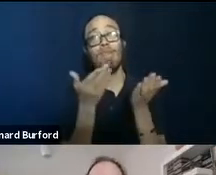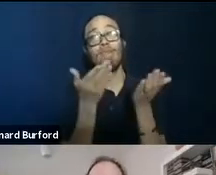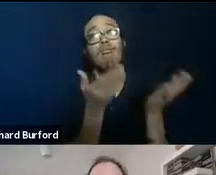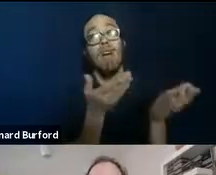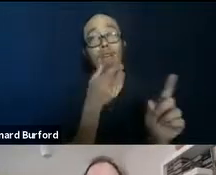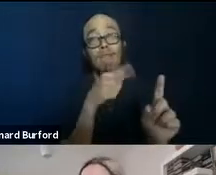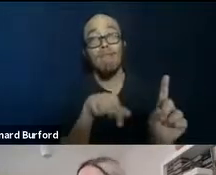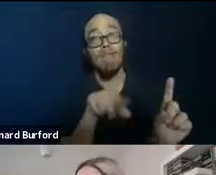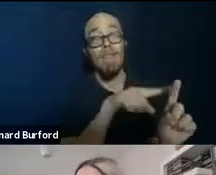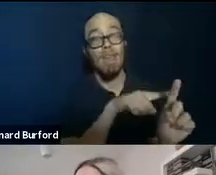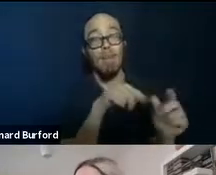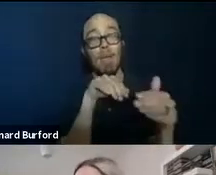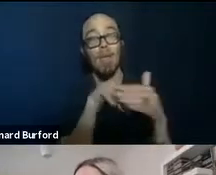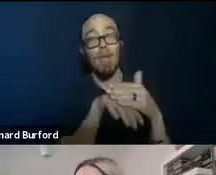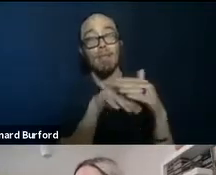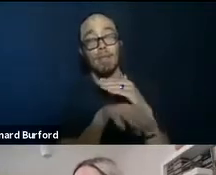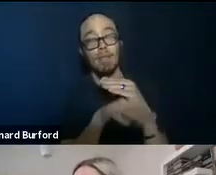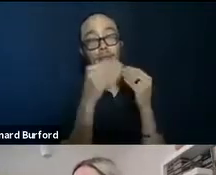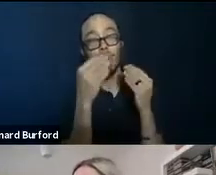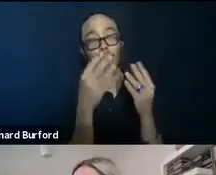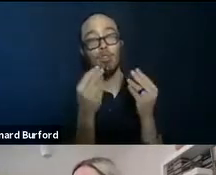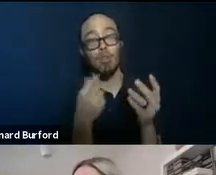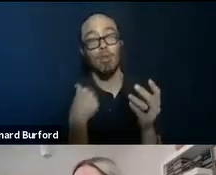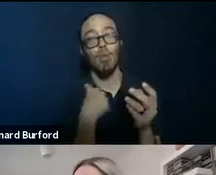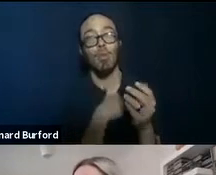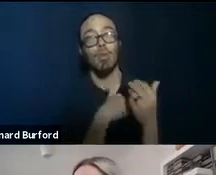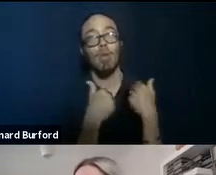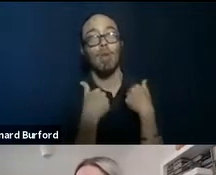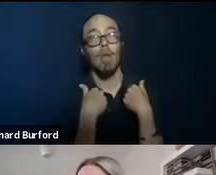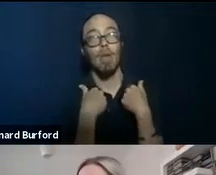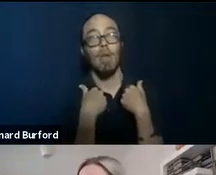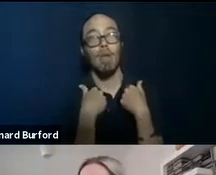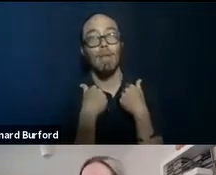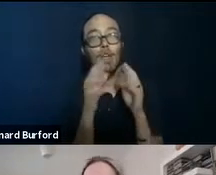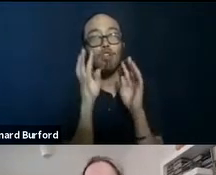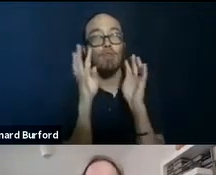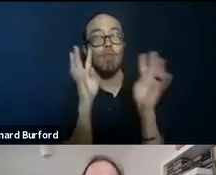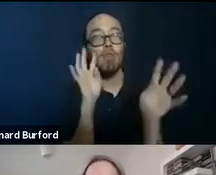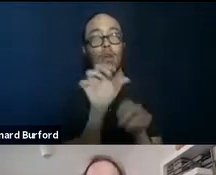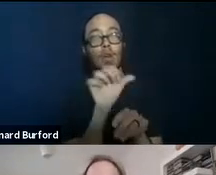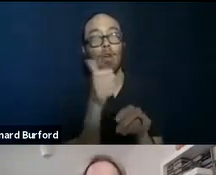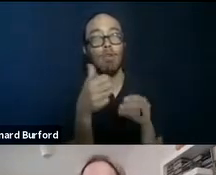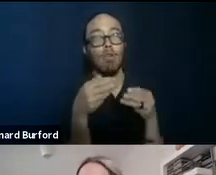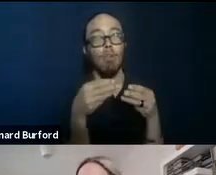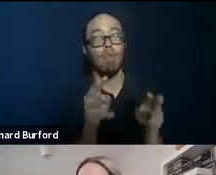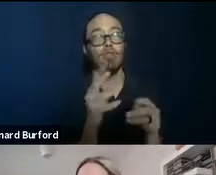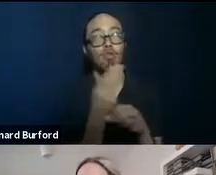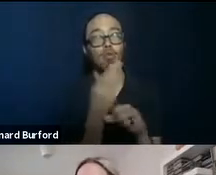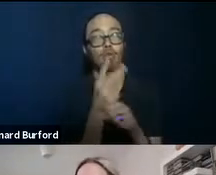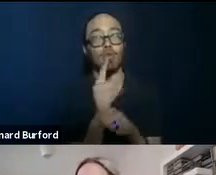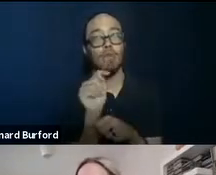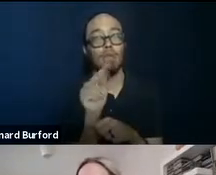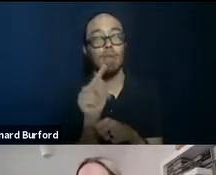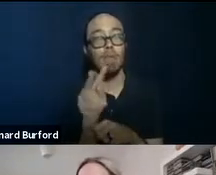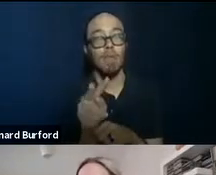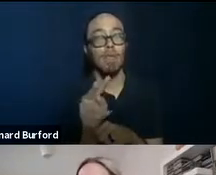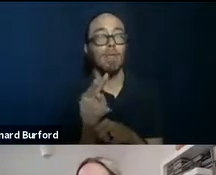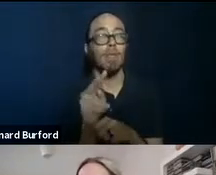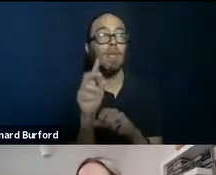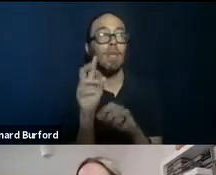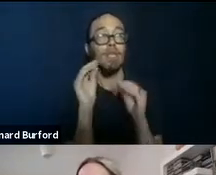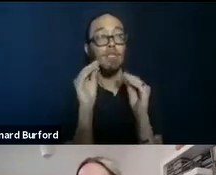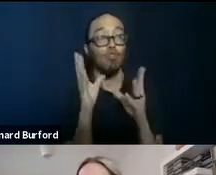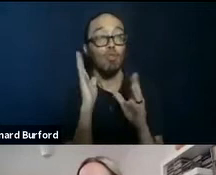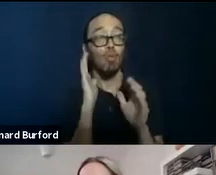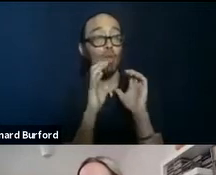accessibility with information, we have created that method to use the television, where the teachers will be